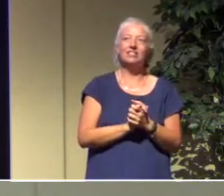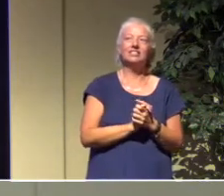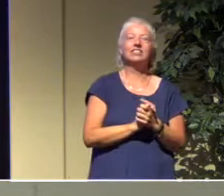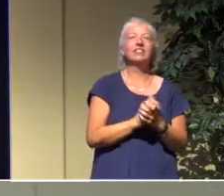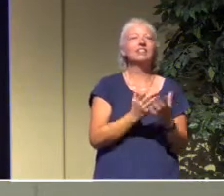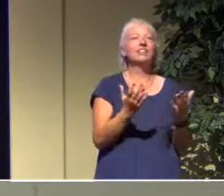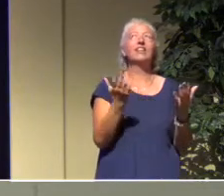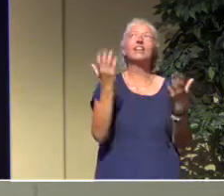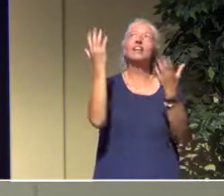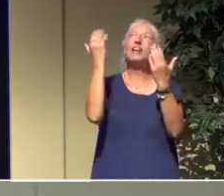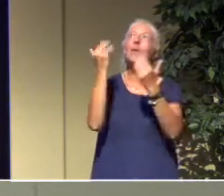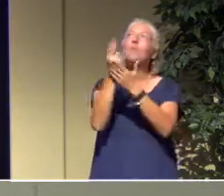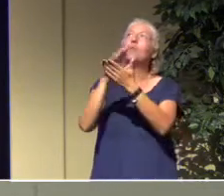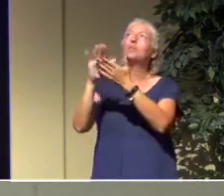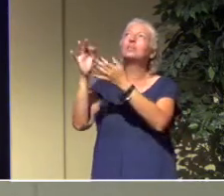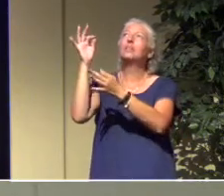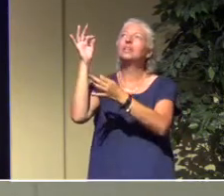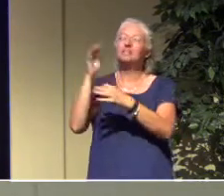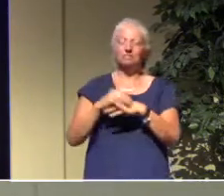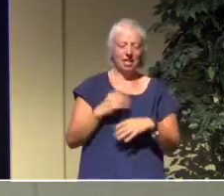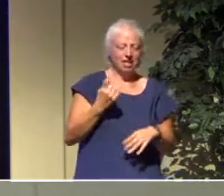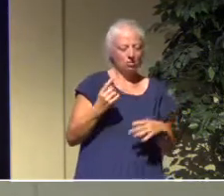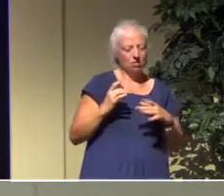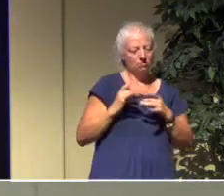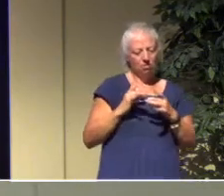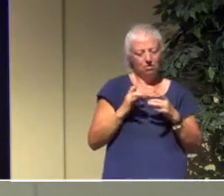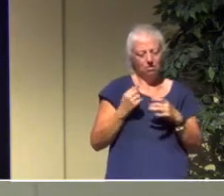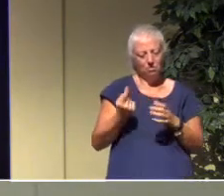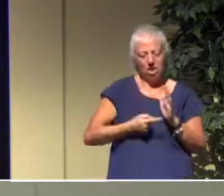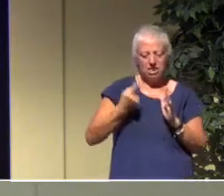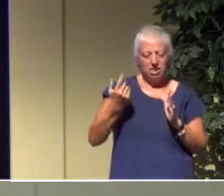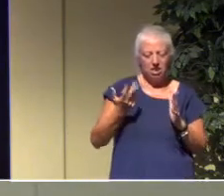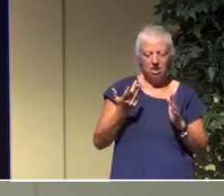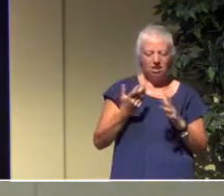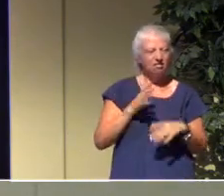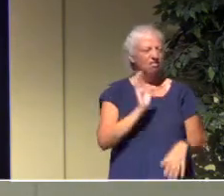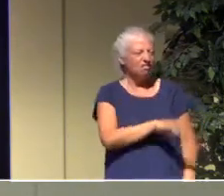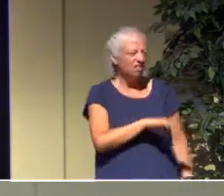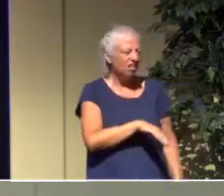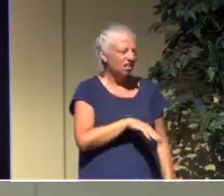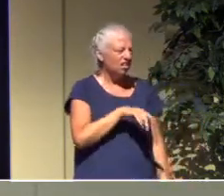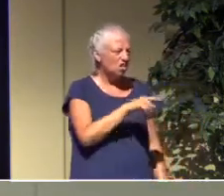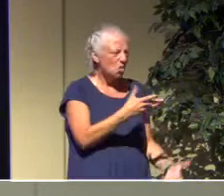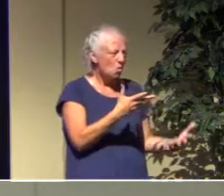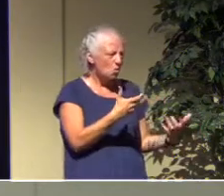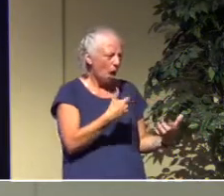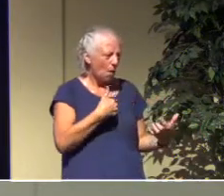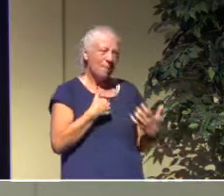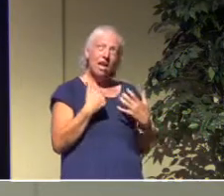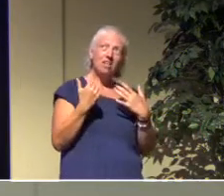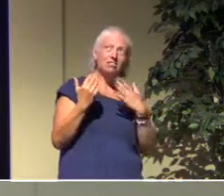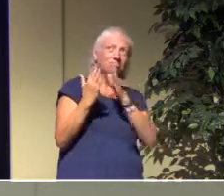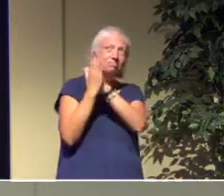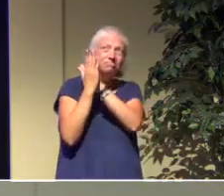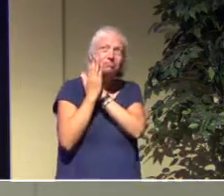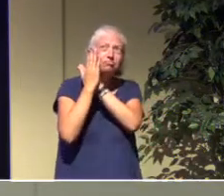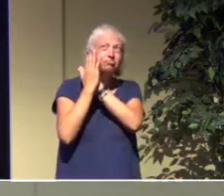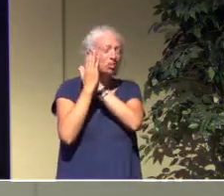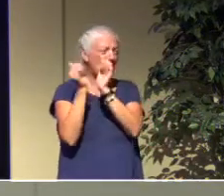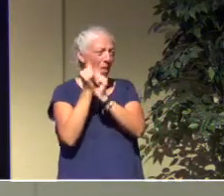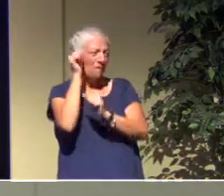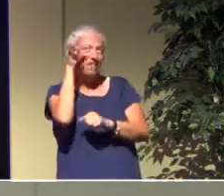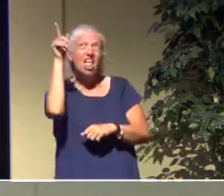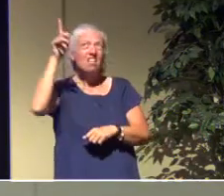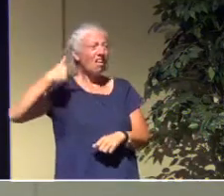Come, Holy Spirit. Someone said to me once, listen, you're telling me that I got, you want me to have an intimate relationship with the Father when I